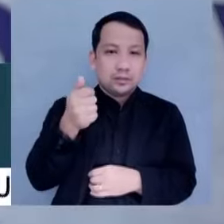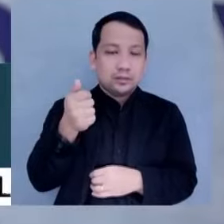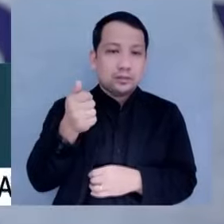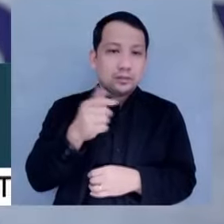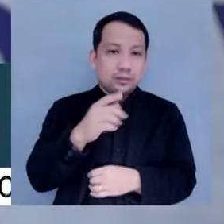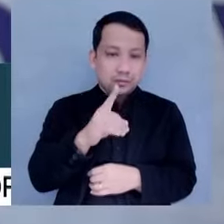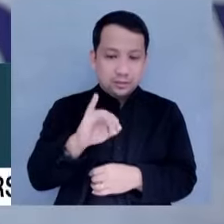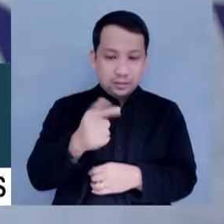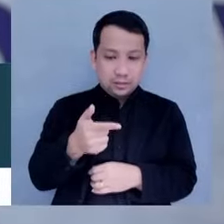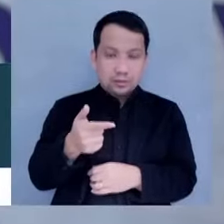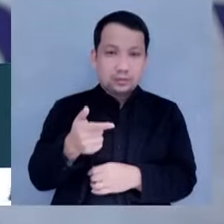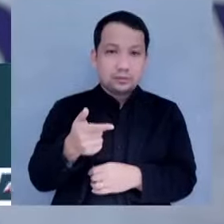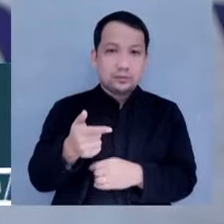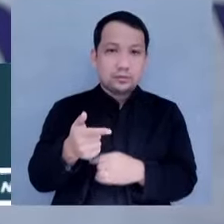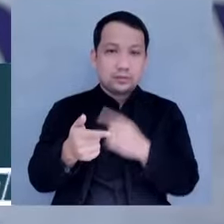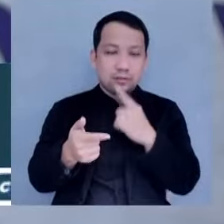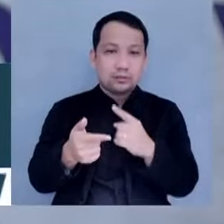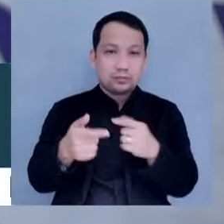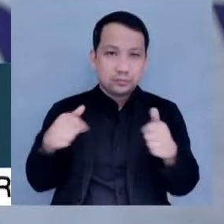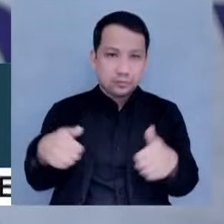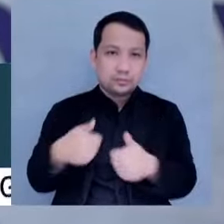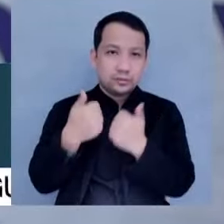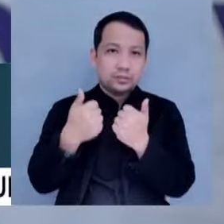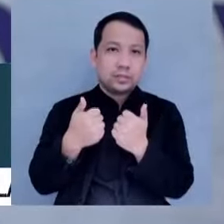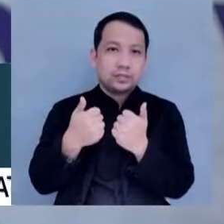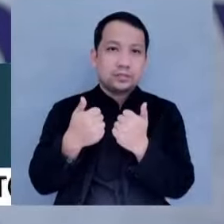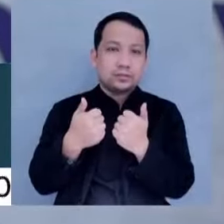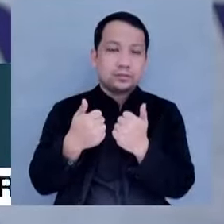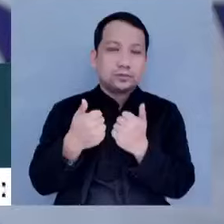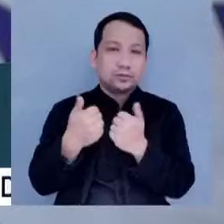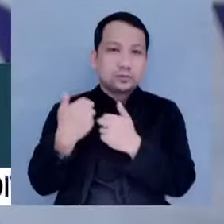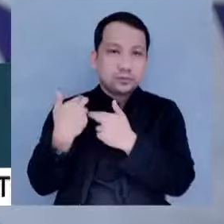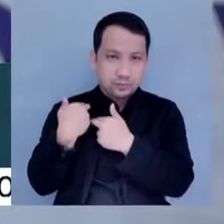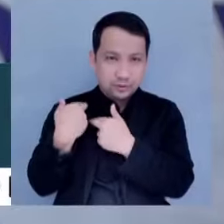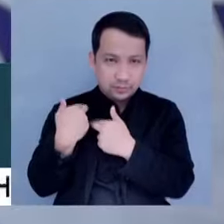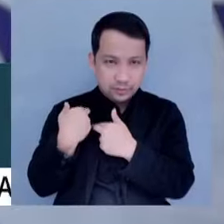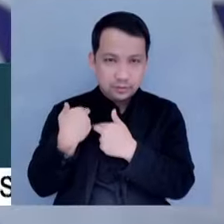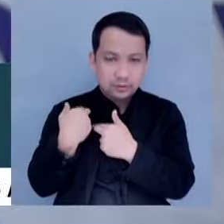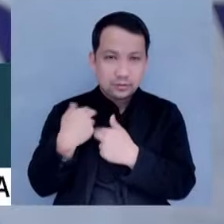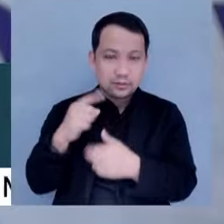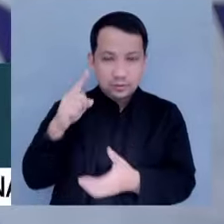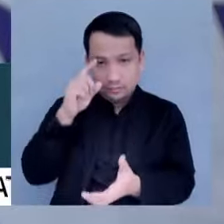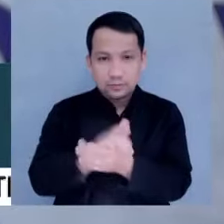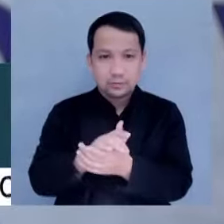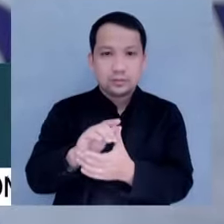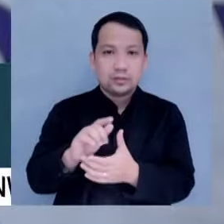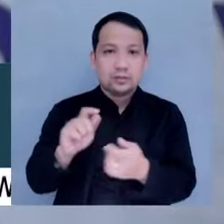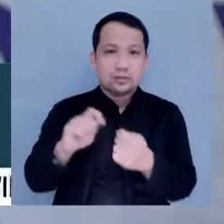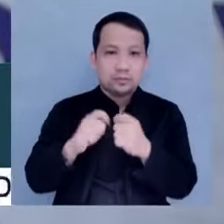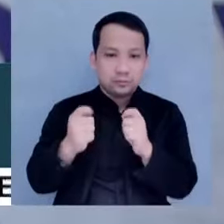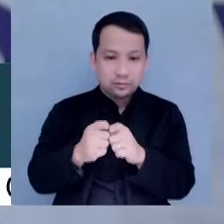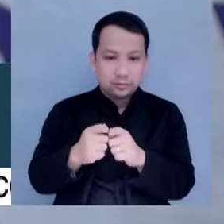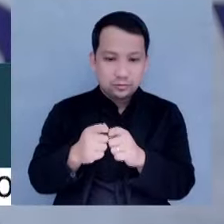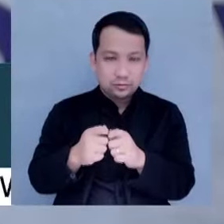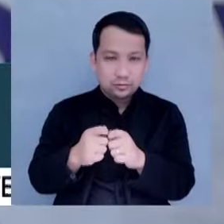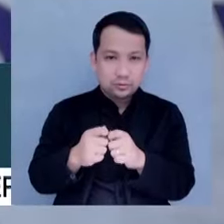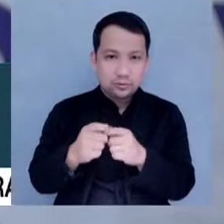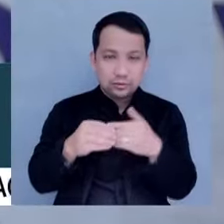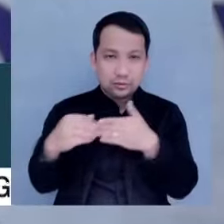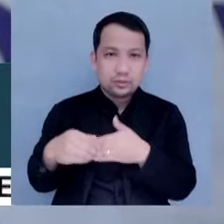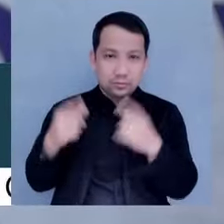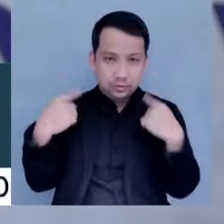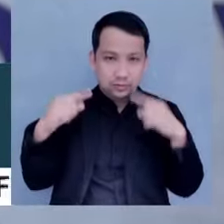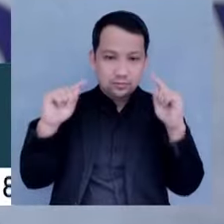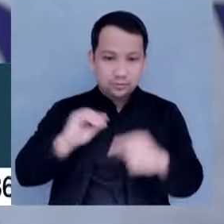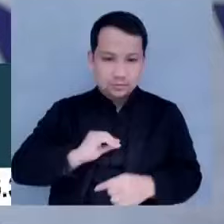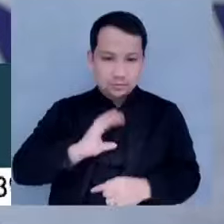DILG, had been his most challenging post yet, but said he believed his term was a success. Abalos expressed confidence he was